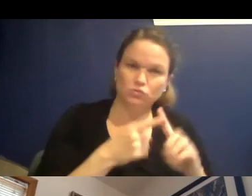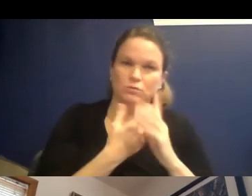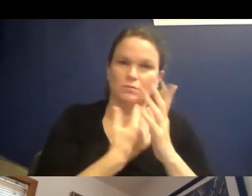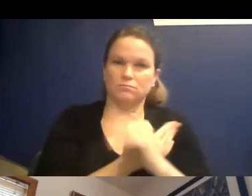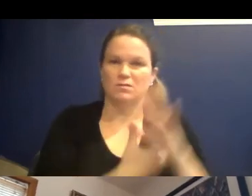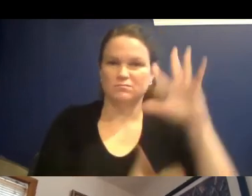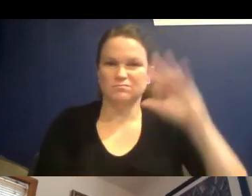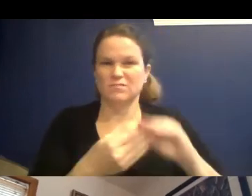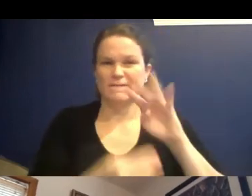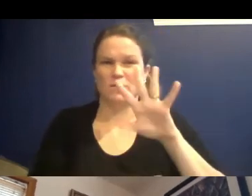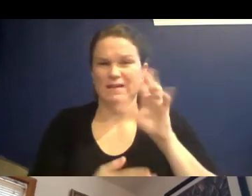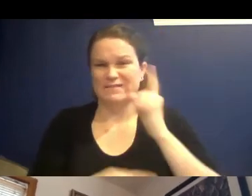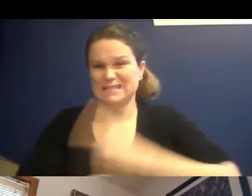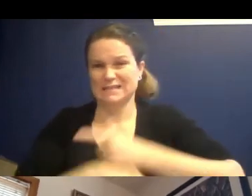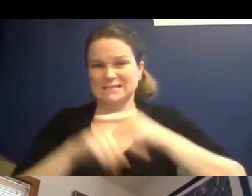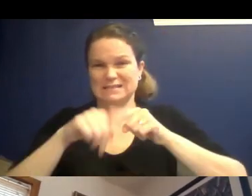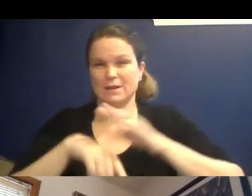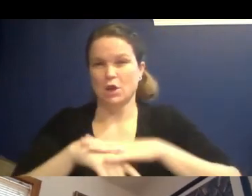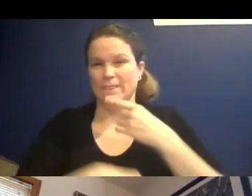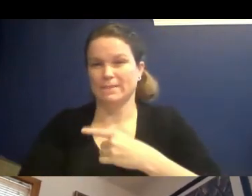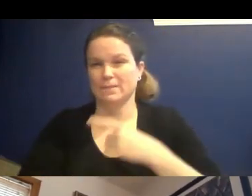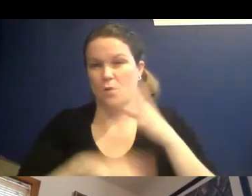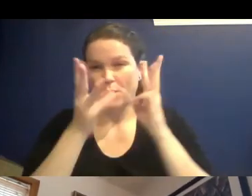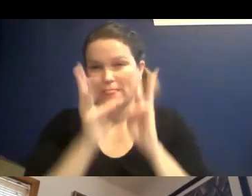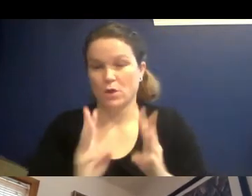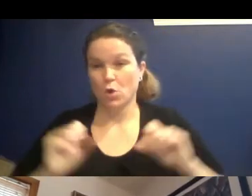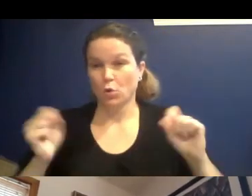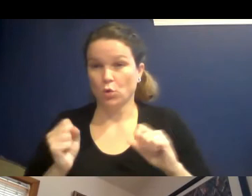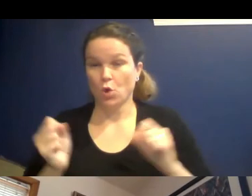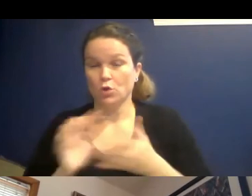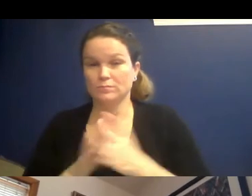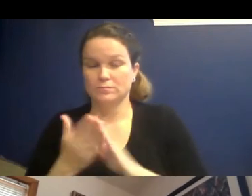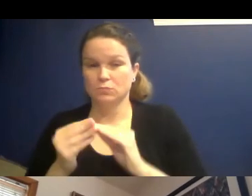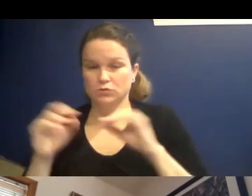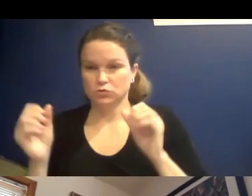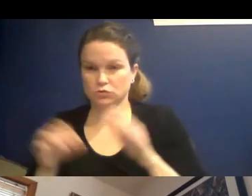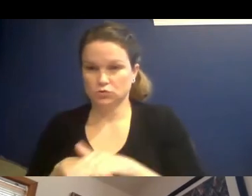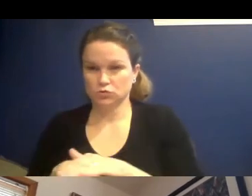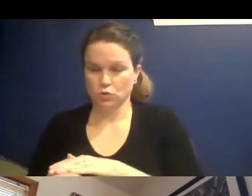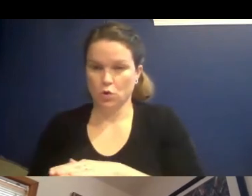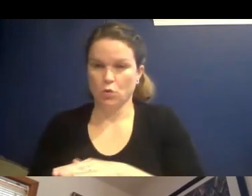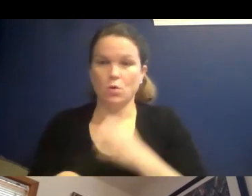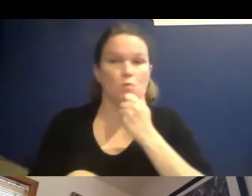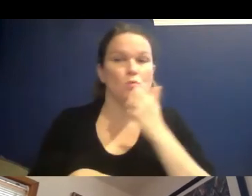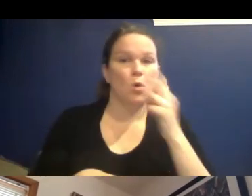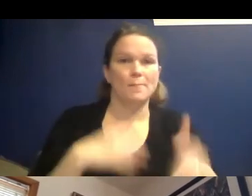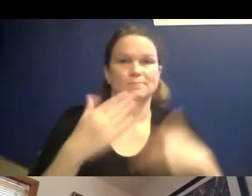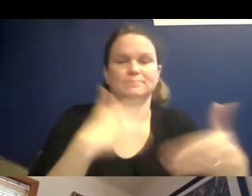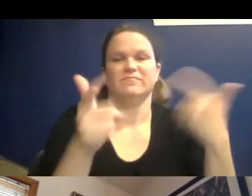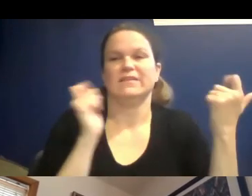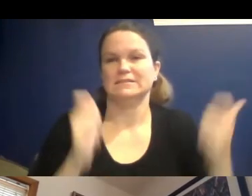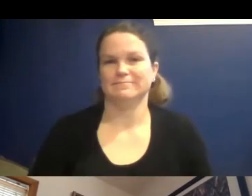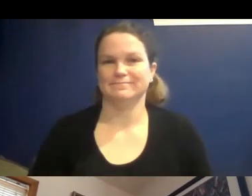days, depending on the weather. Cold weather slows them down. Warm weather might speed them up a little bit.